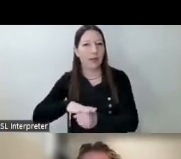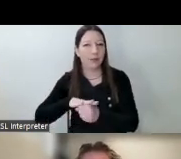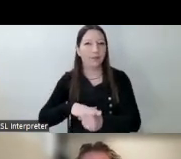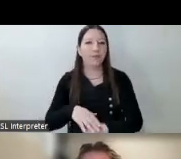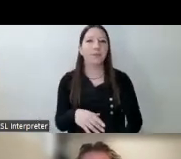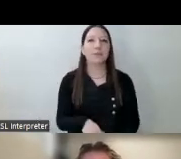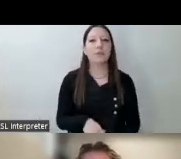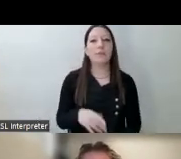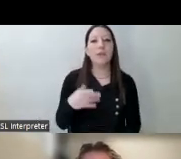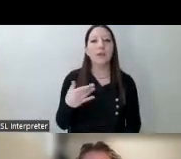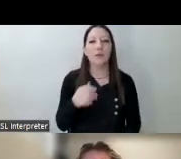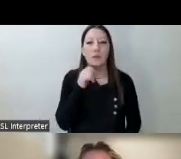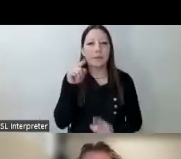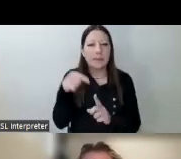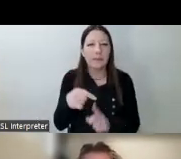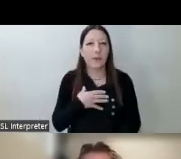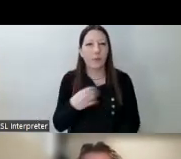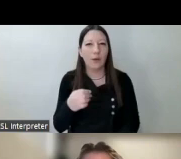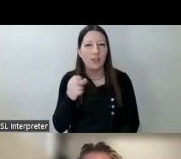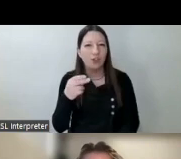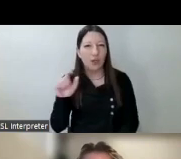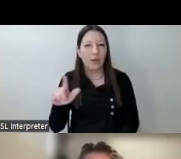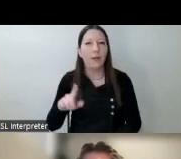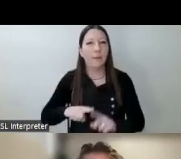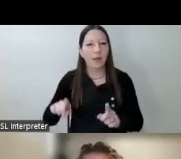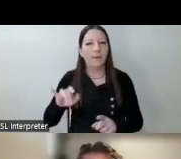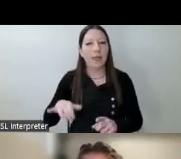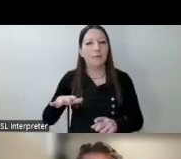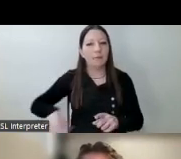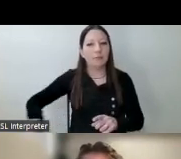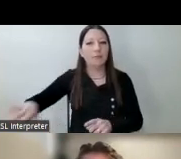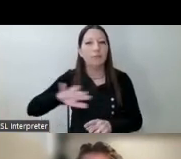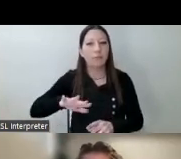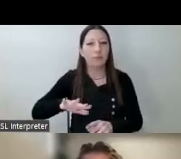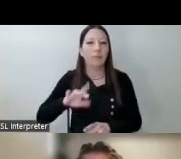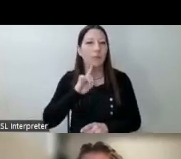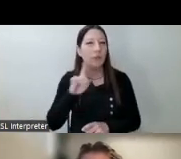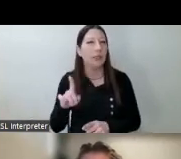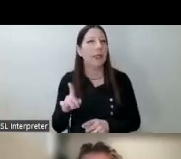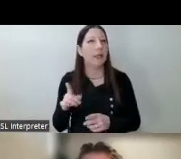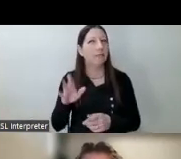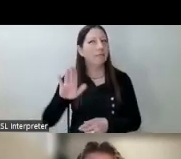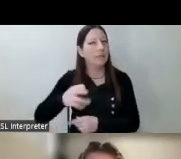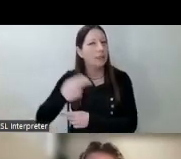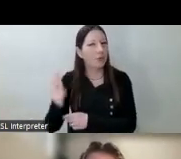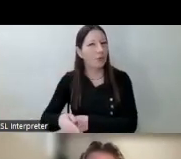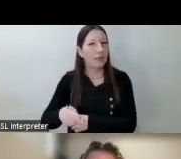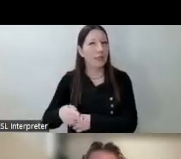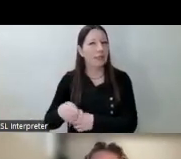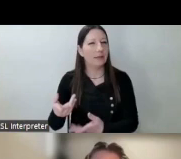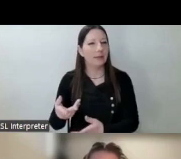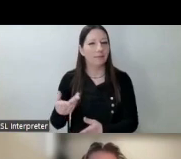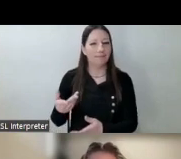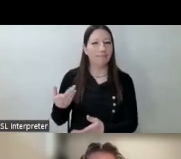outdoor recreation spaces are grounded in and still very much under the influences of colonial enterprises.